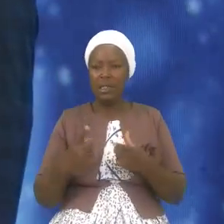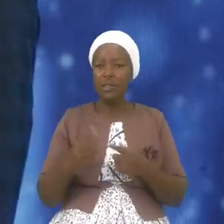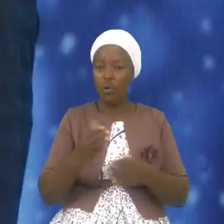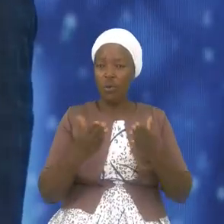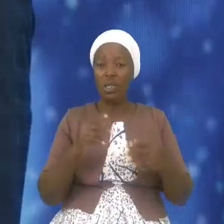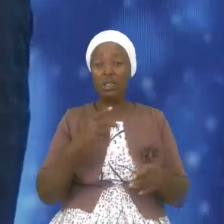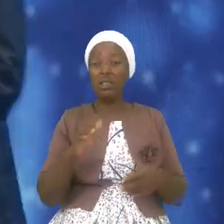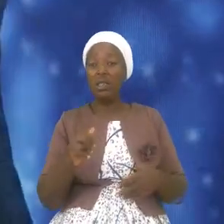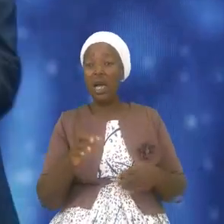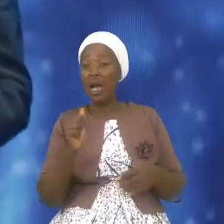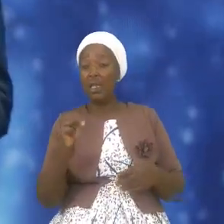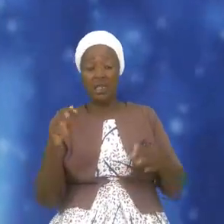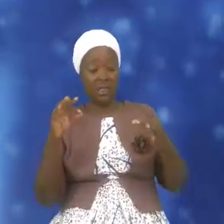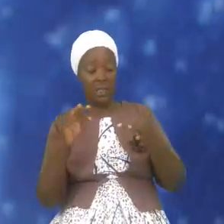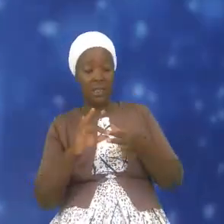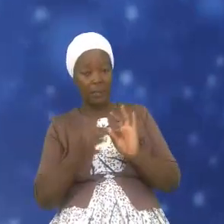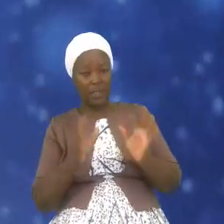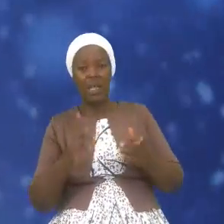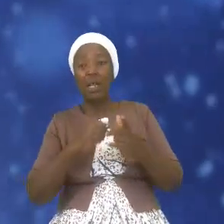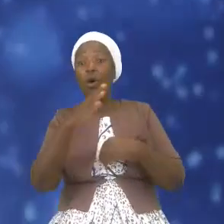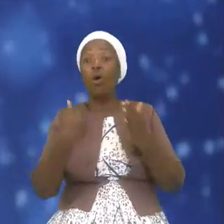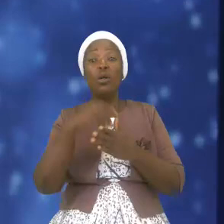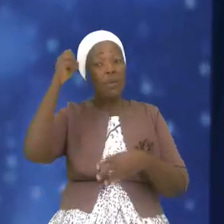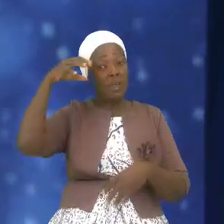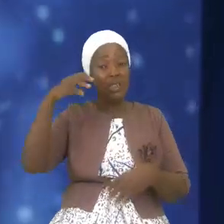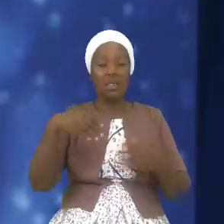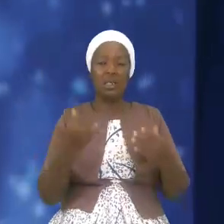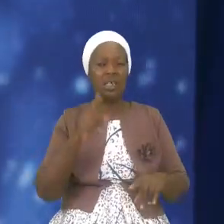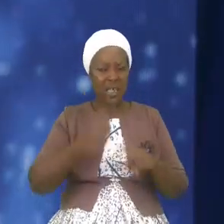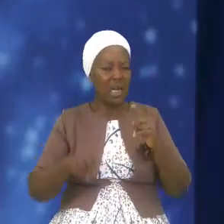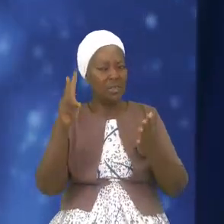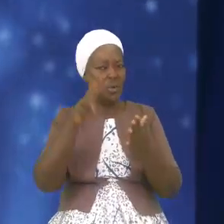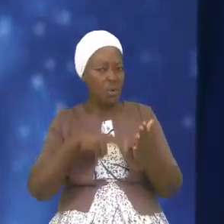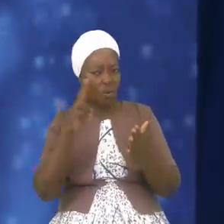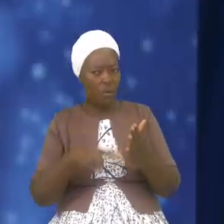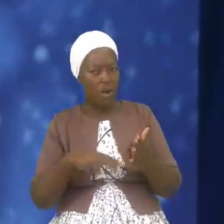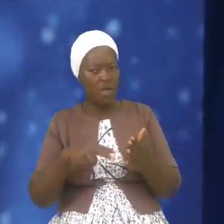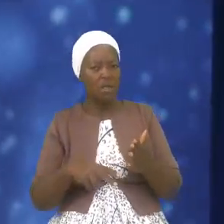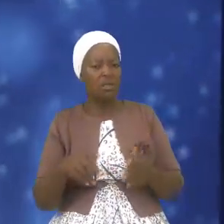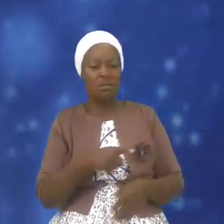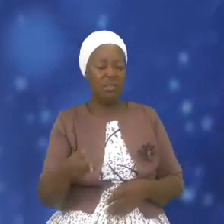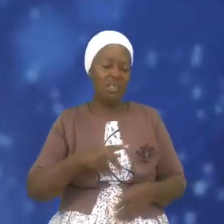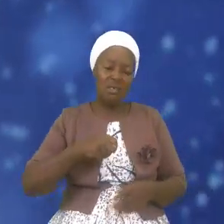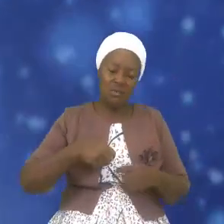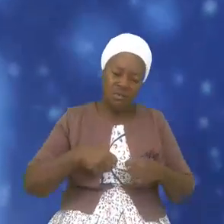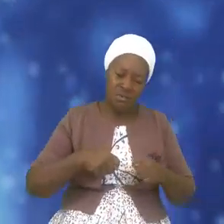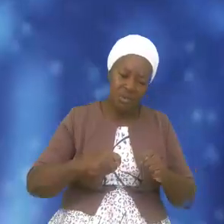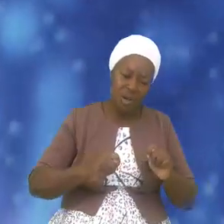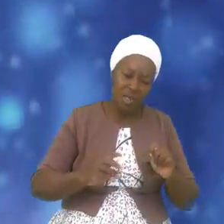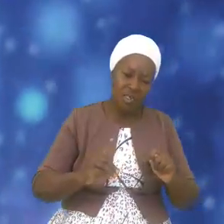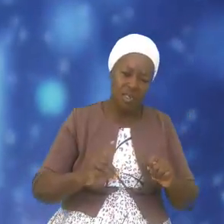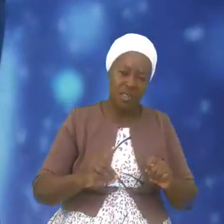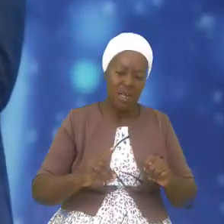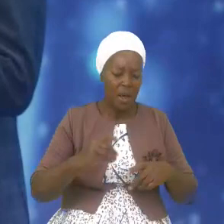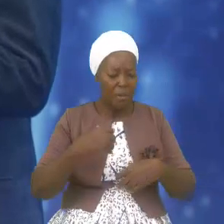they couldn't read. They tried, they made an effort. That's what they always do. They